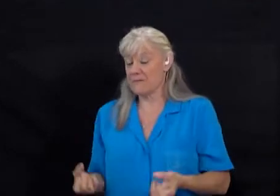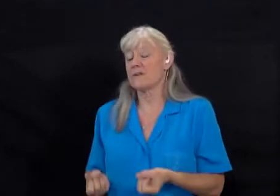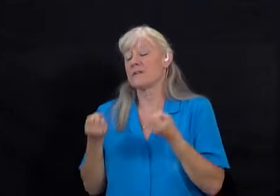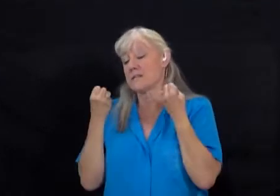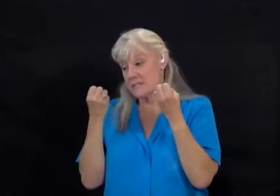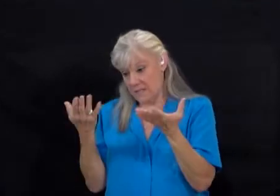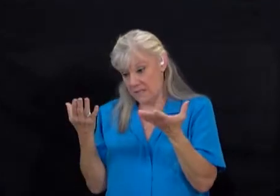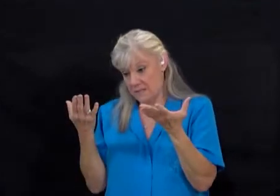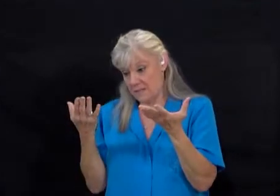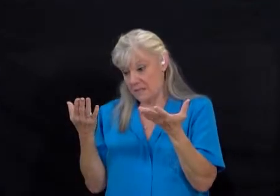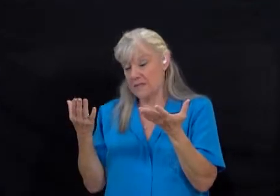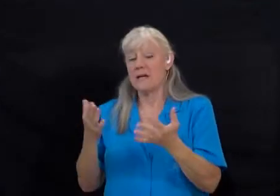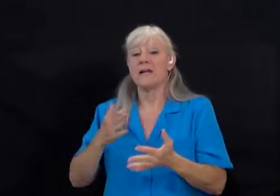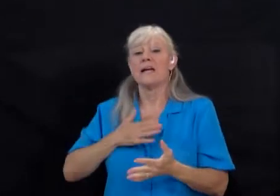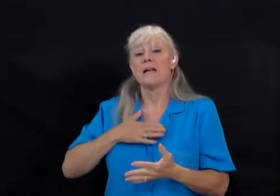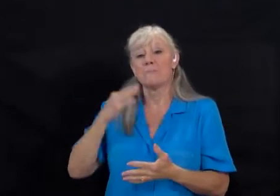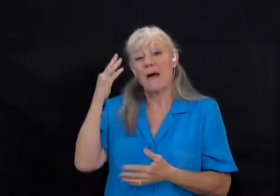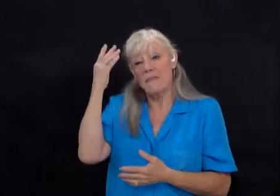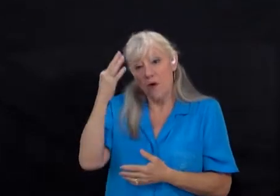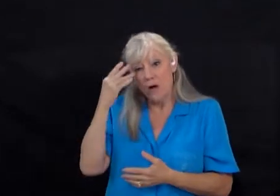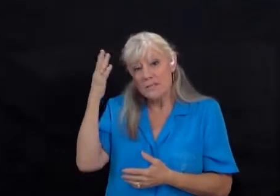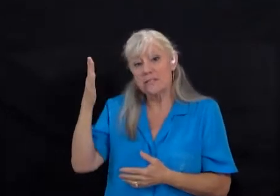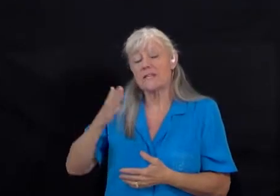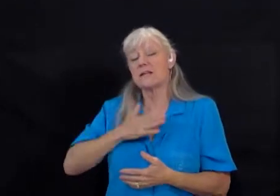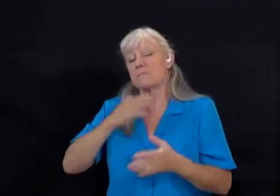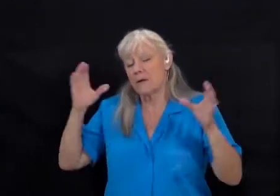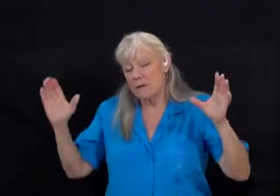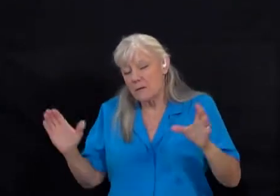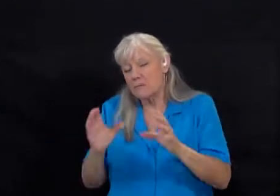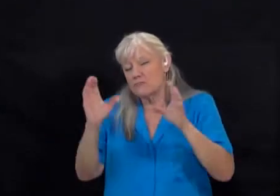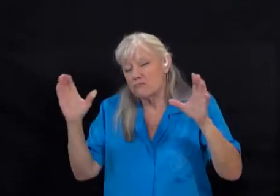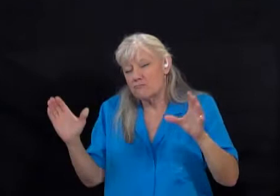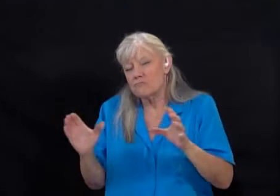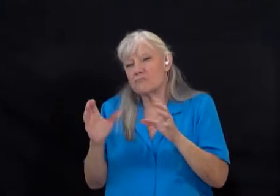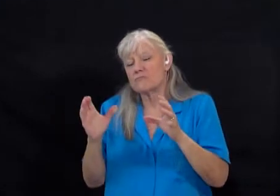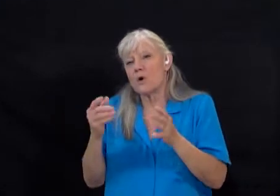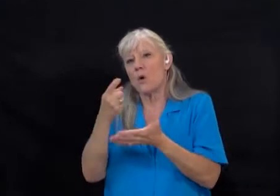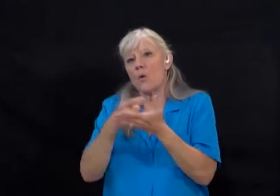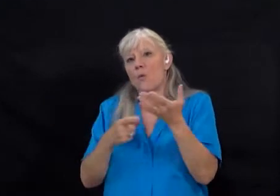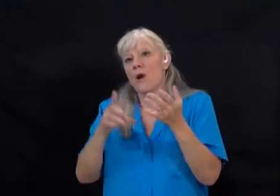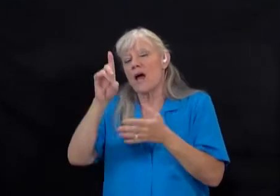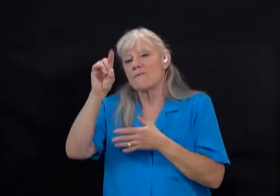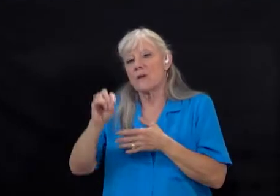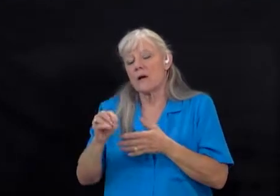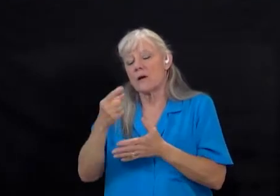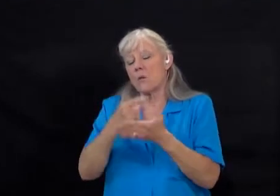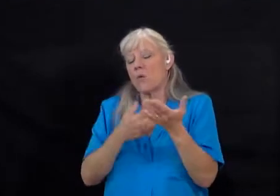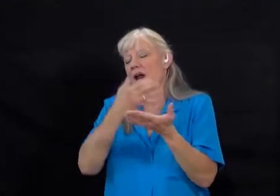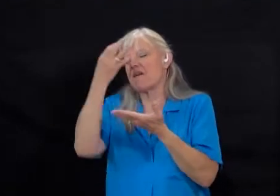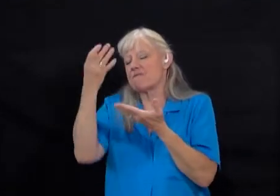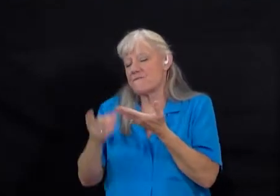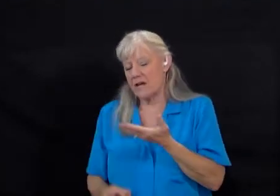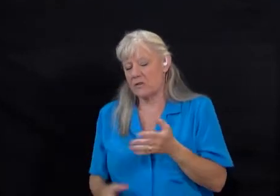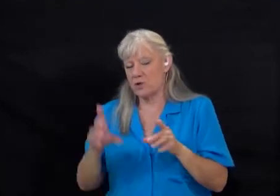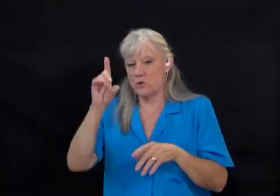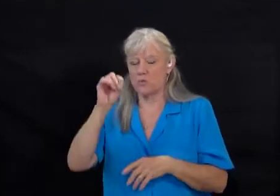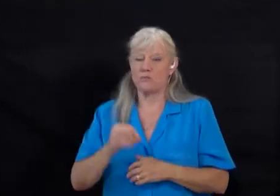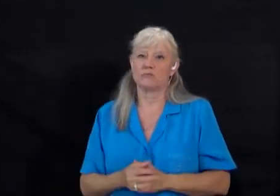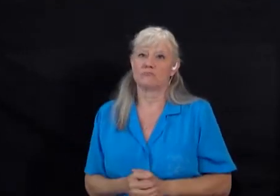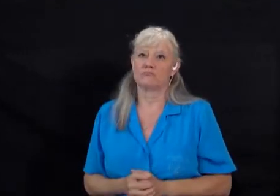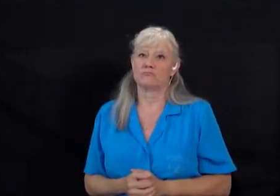have greatly sinned. In my thoughts and in my words, and what I have done, and what I failed to do,